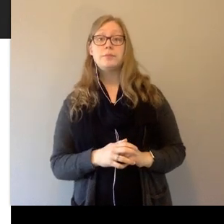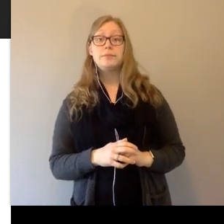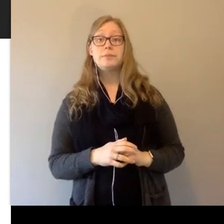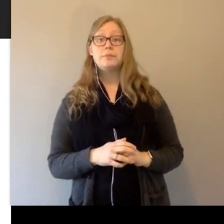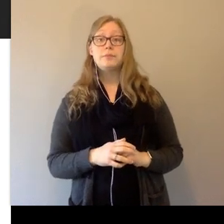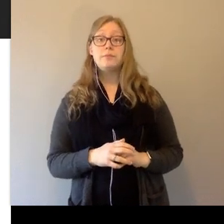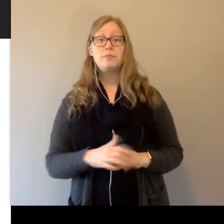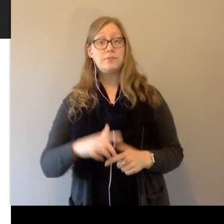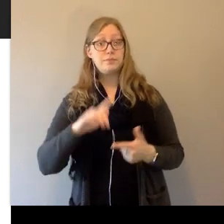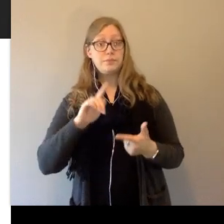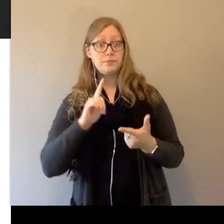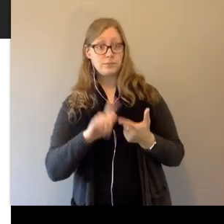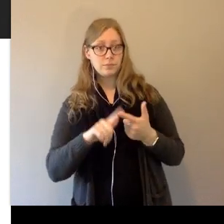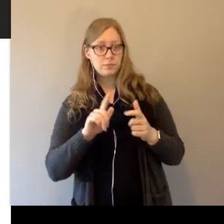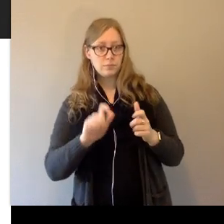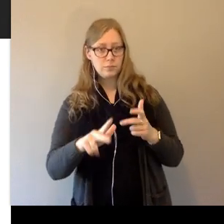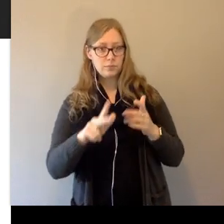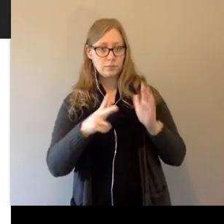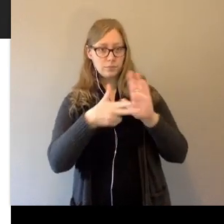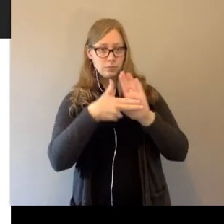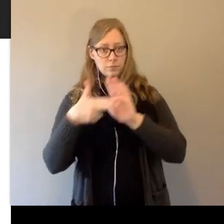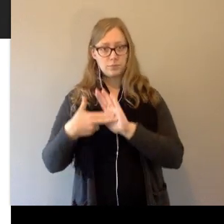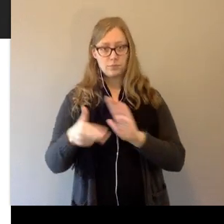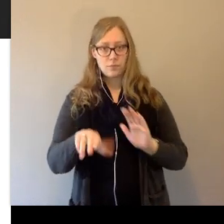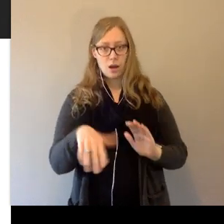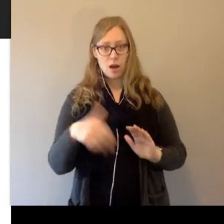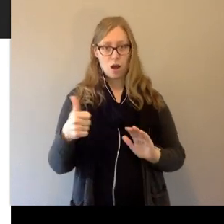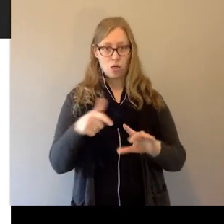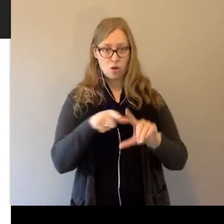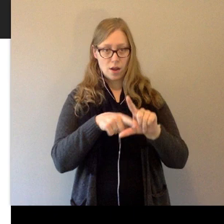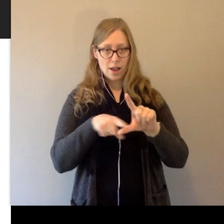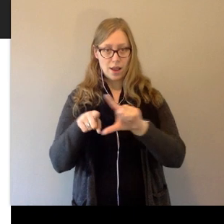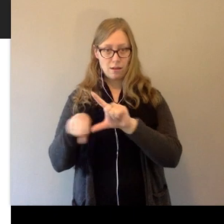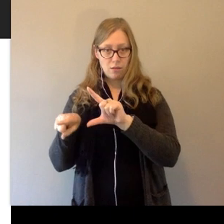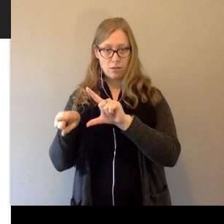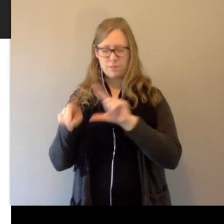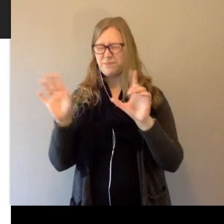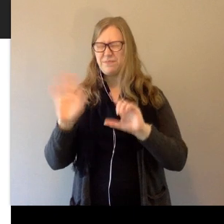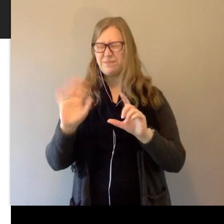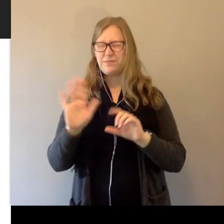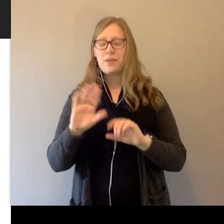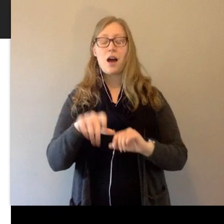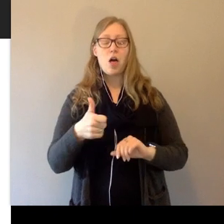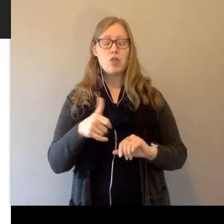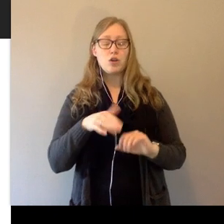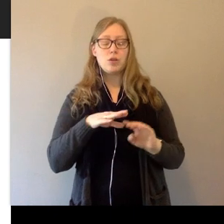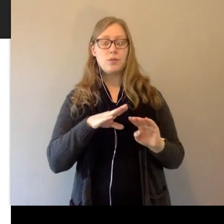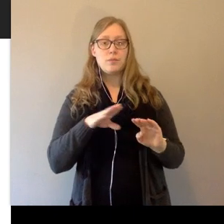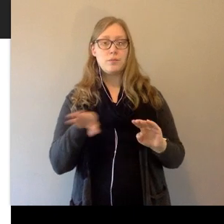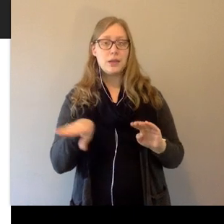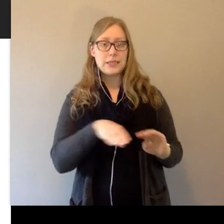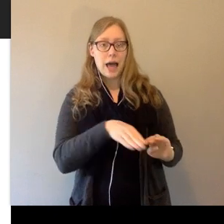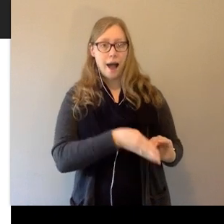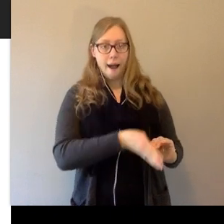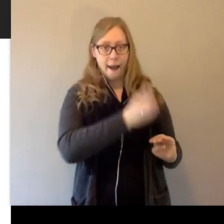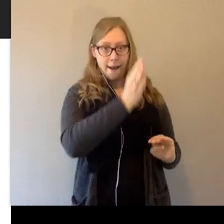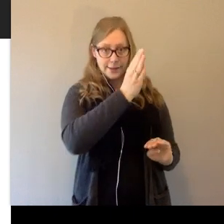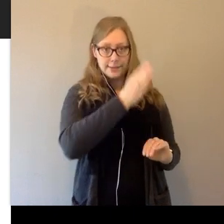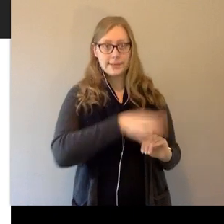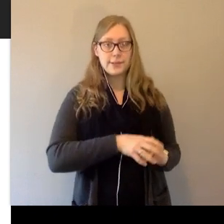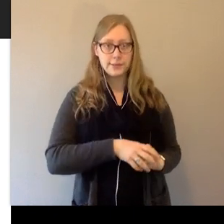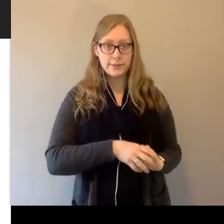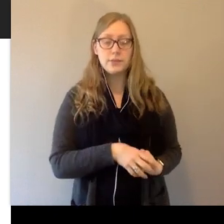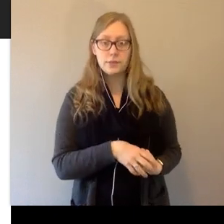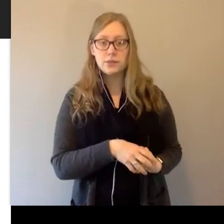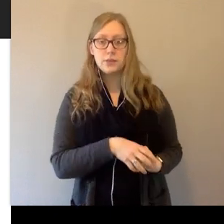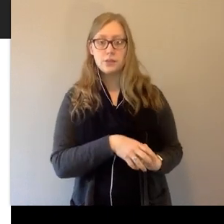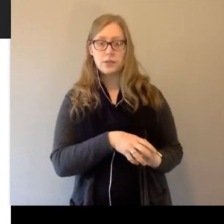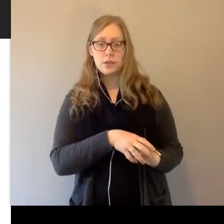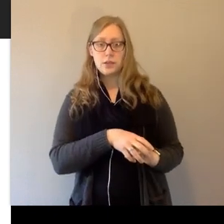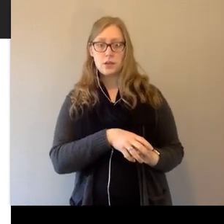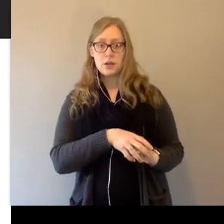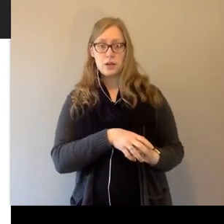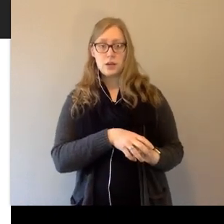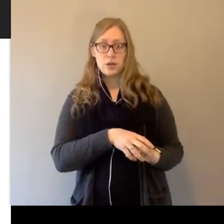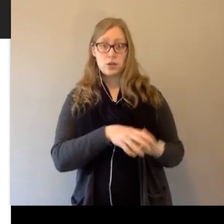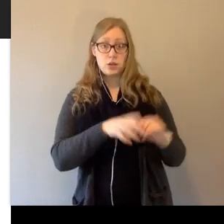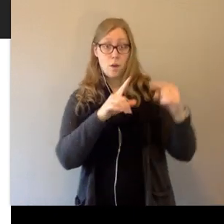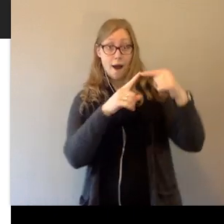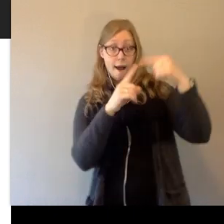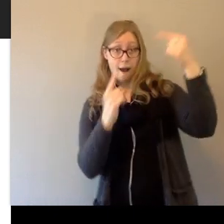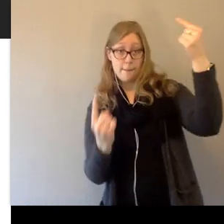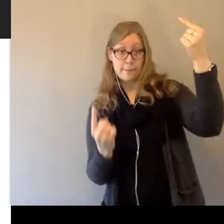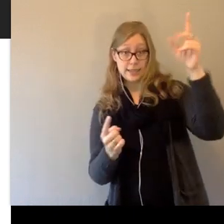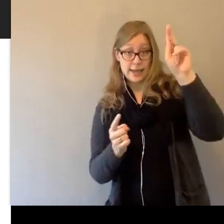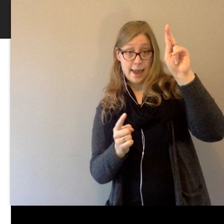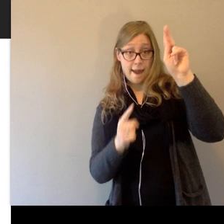And then we can identify the other angles. So not the other angles, the other sides. So the side that is opposite